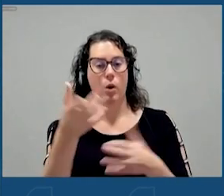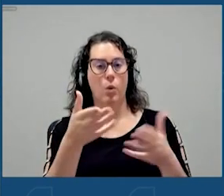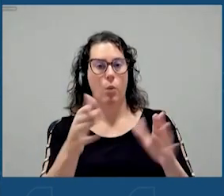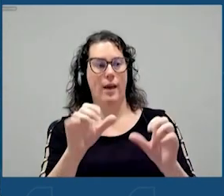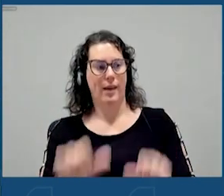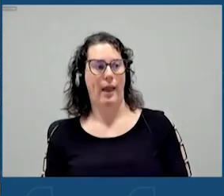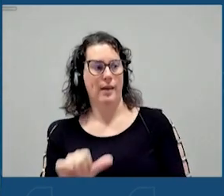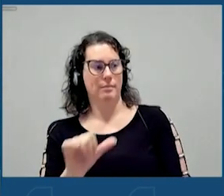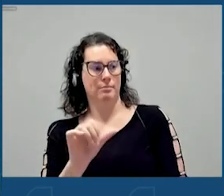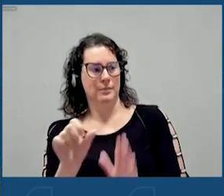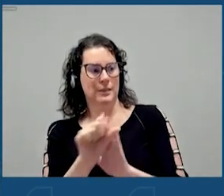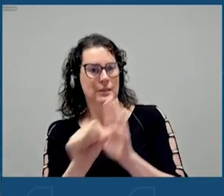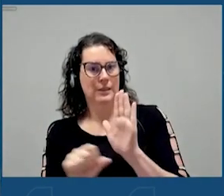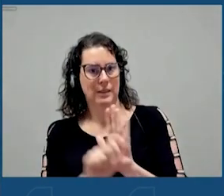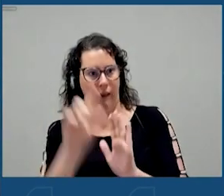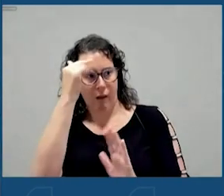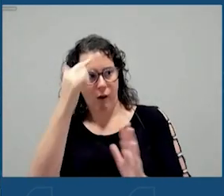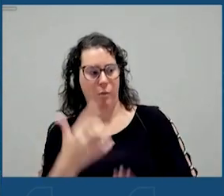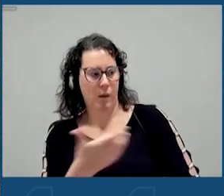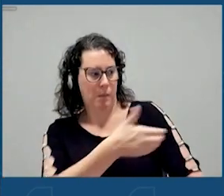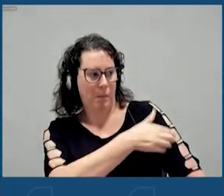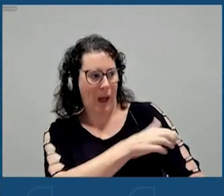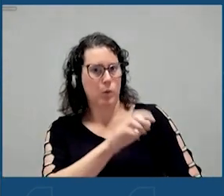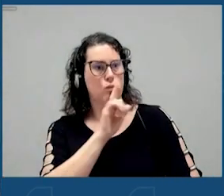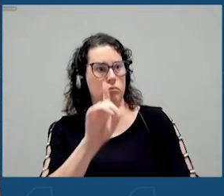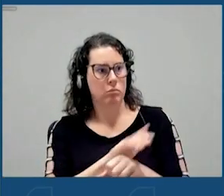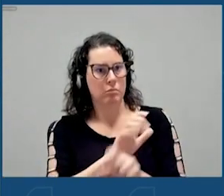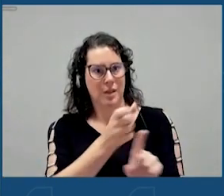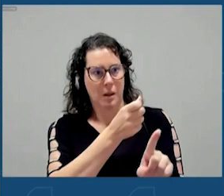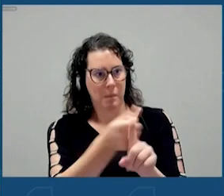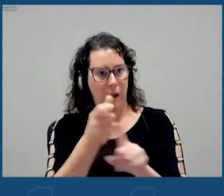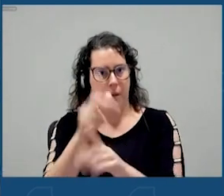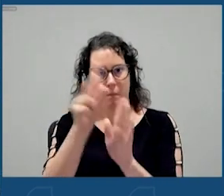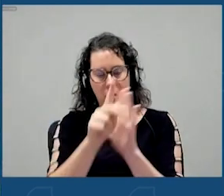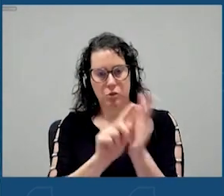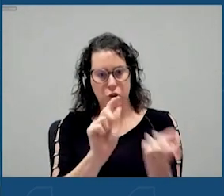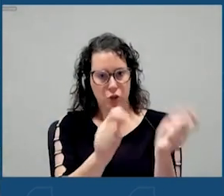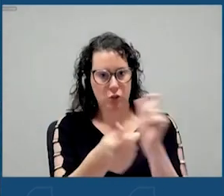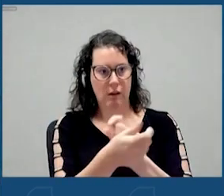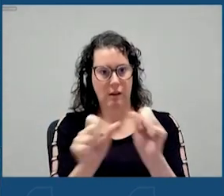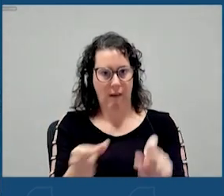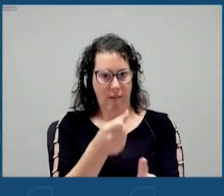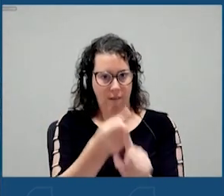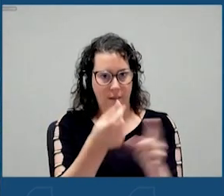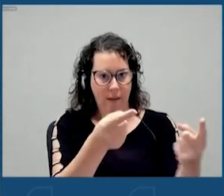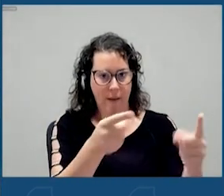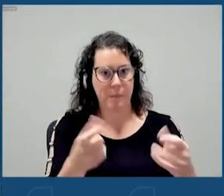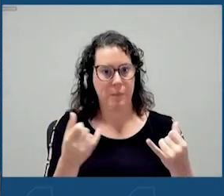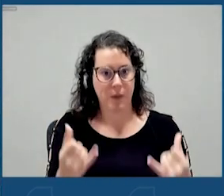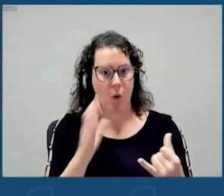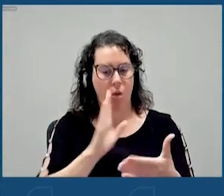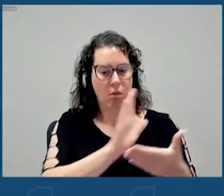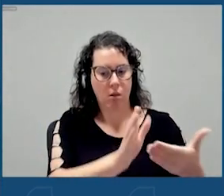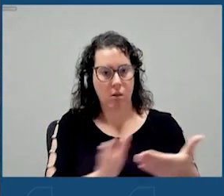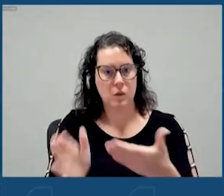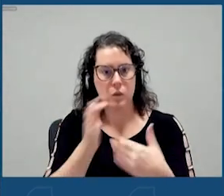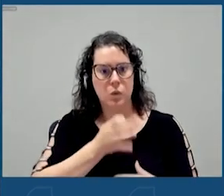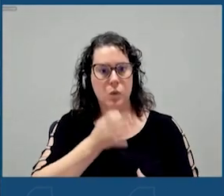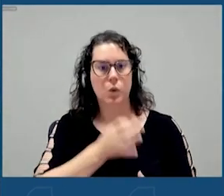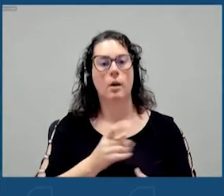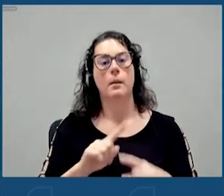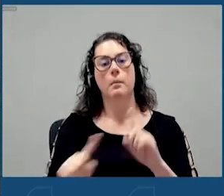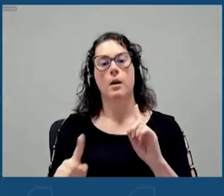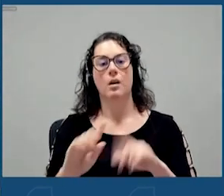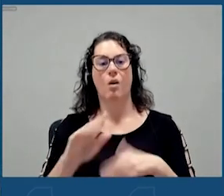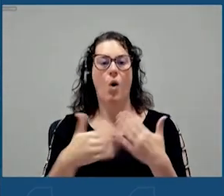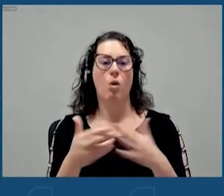government to drive the policy changes that have not happened up until now that we're going to start getting done. I also want to overcome some of the